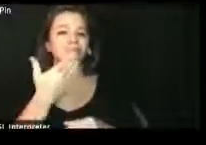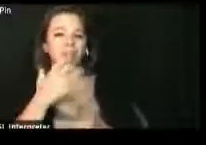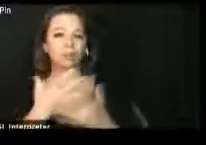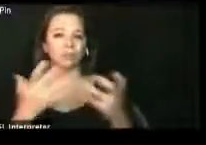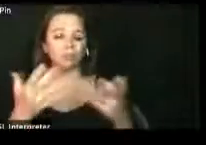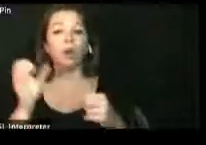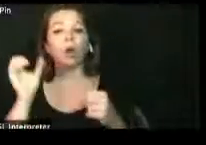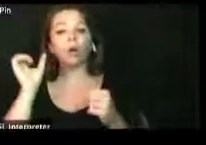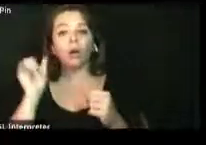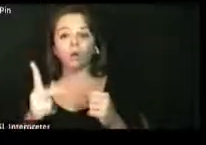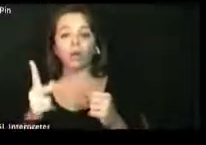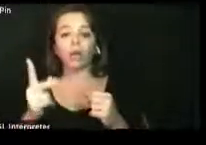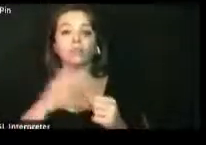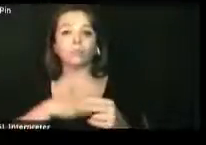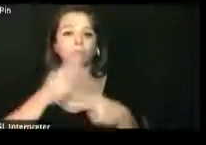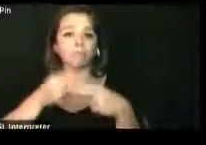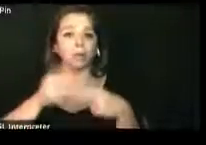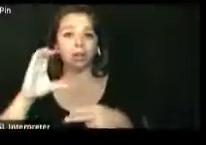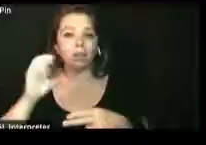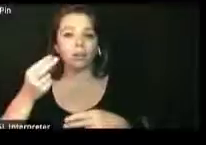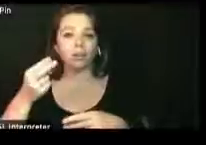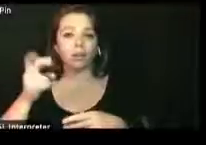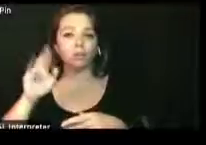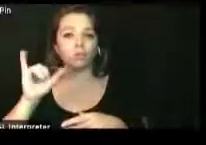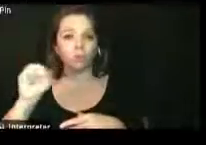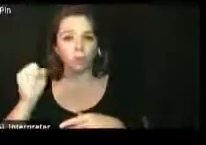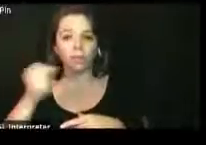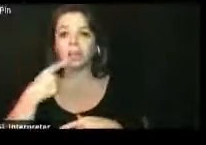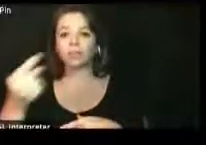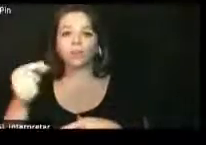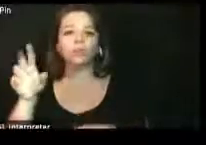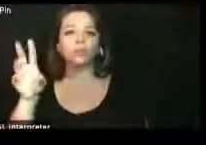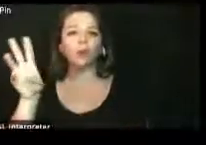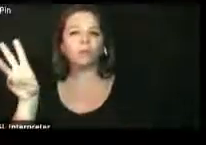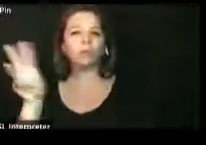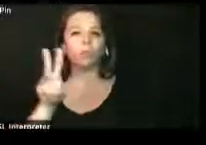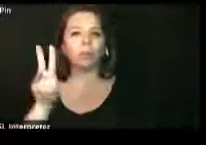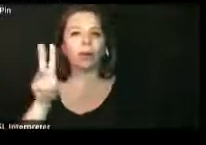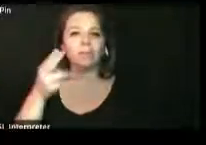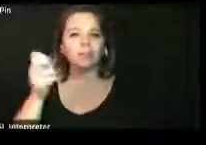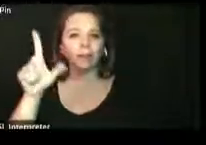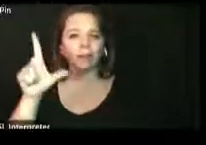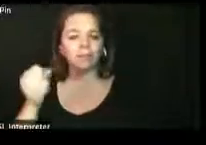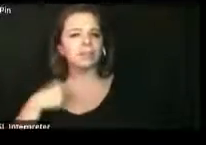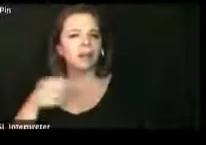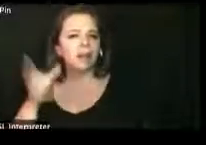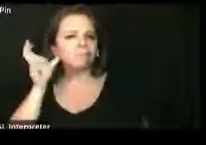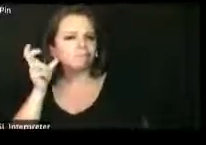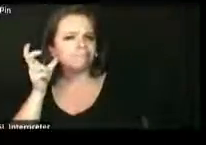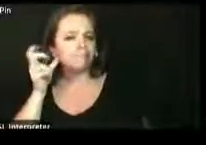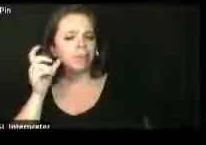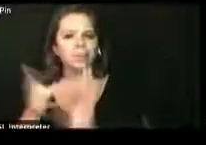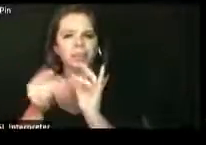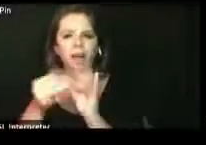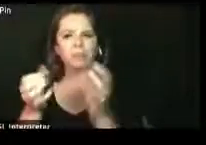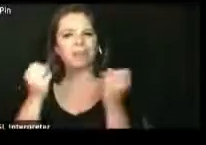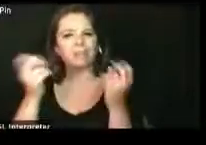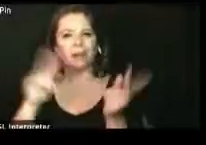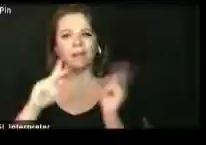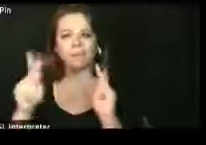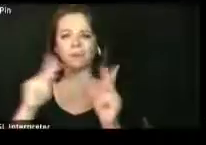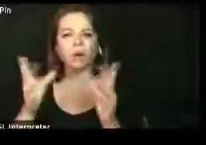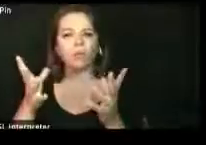my name is Chris, and I told you about West Hills. And I've listened to the comments of a lot of people who would like